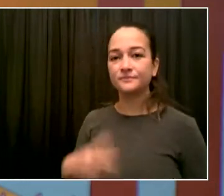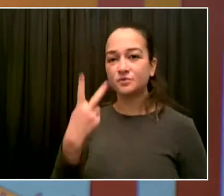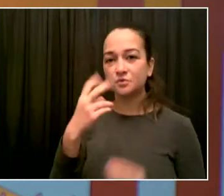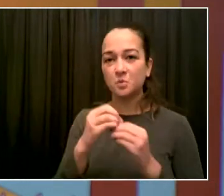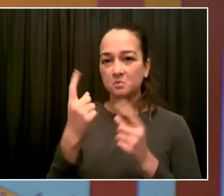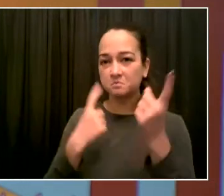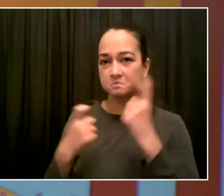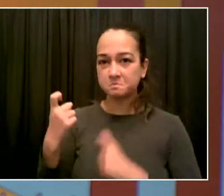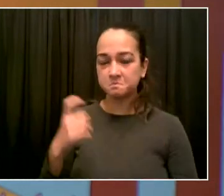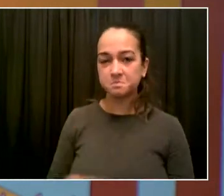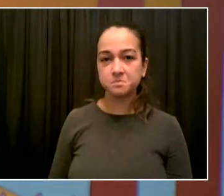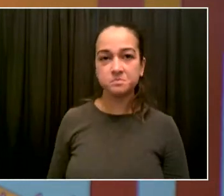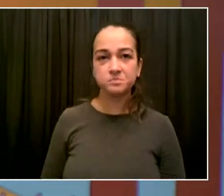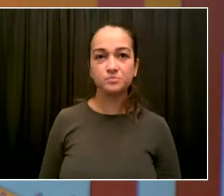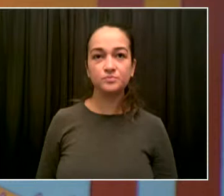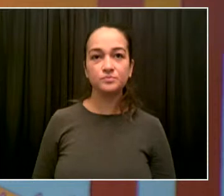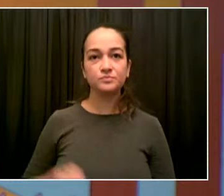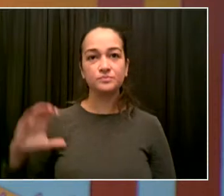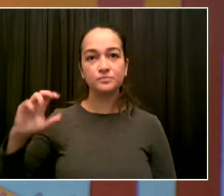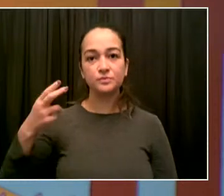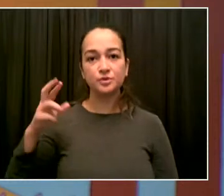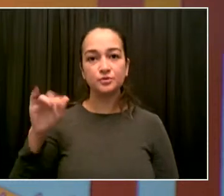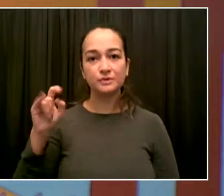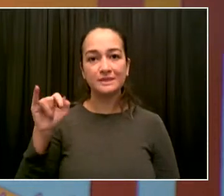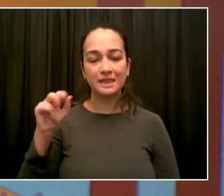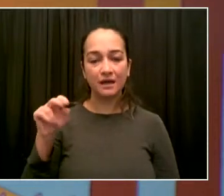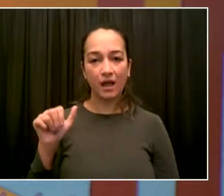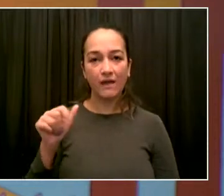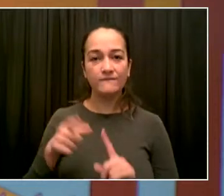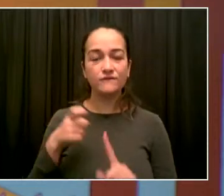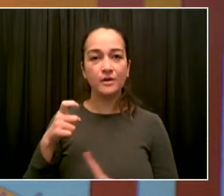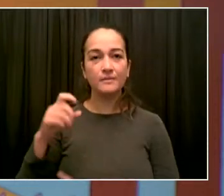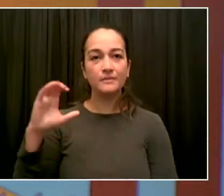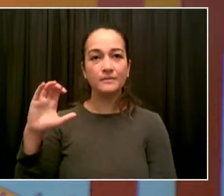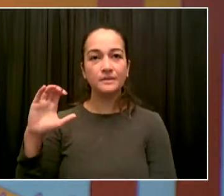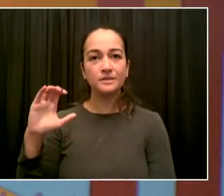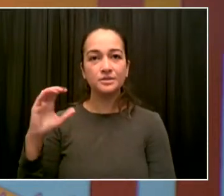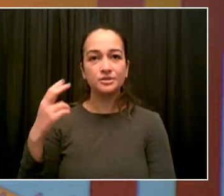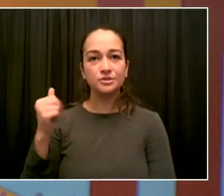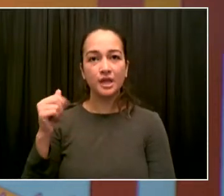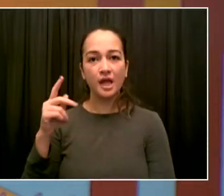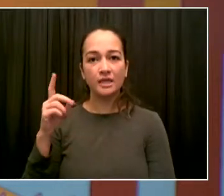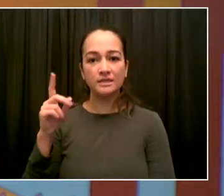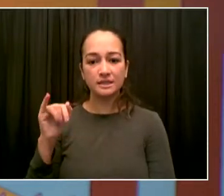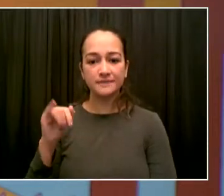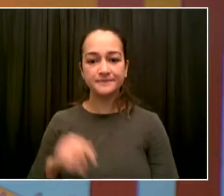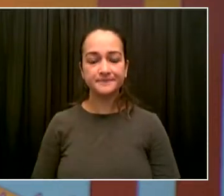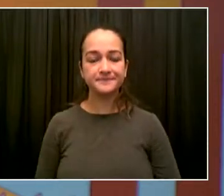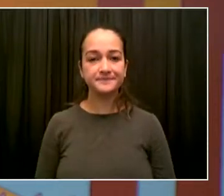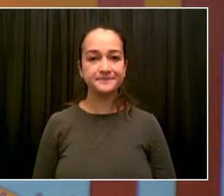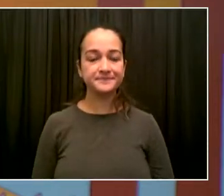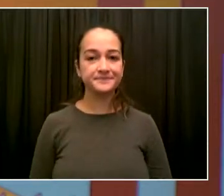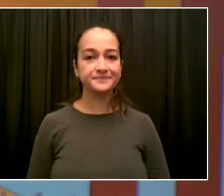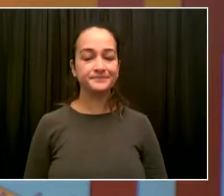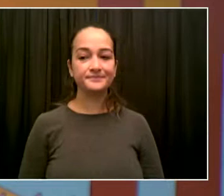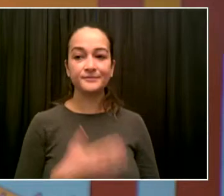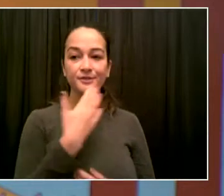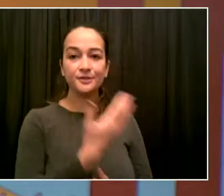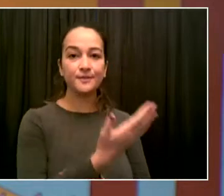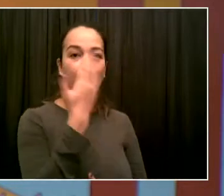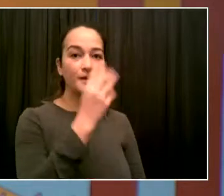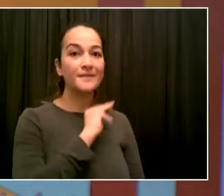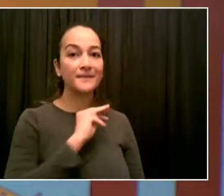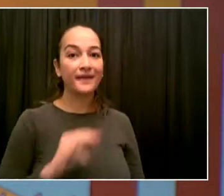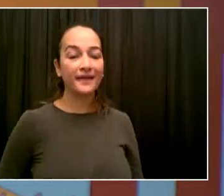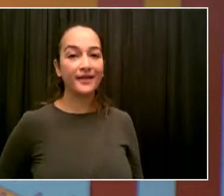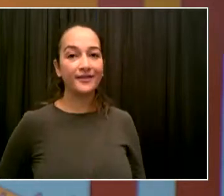Hi, Mayor. Thanks for taking my question. I was hoping that you and Chancellor Porter and perhaps the public health officials on the call can speak a little more